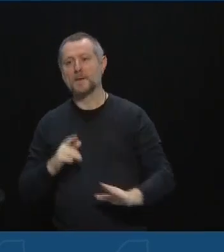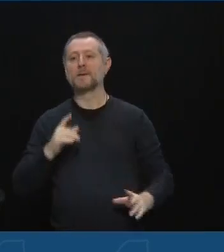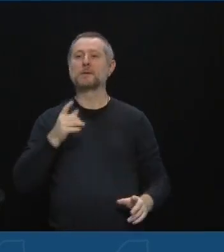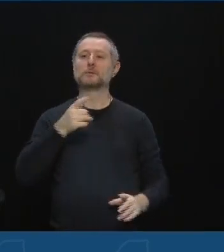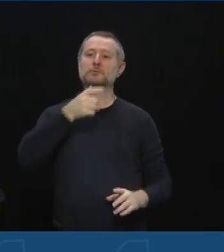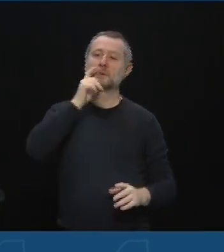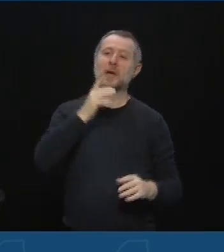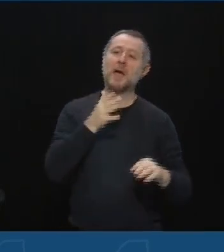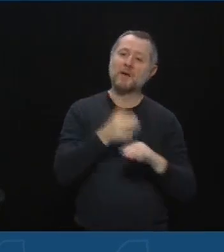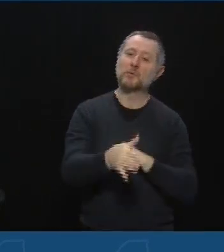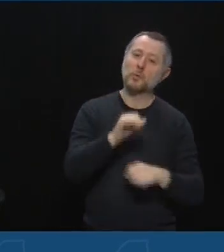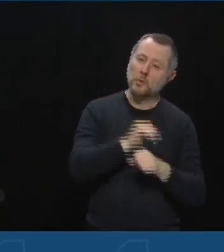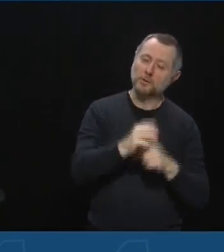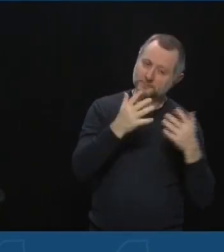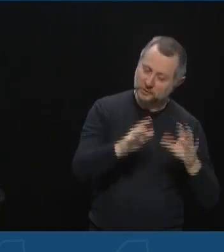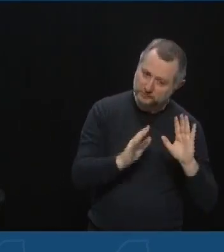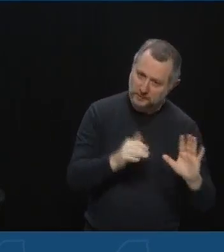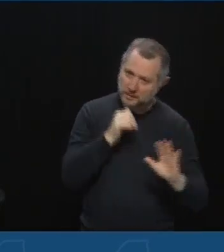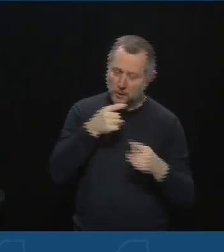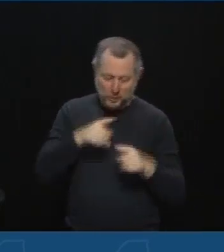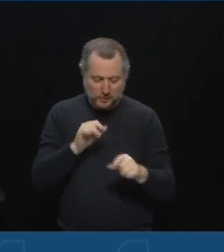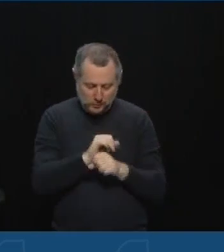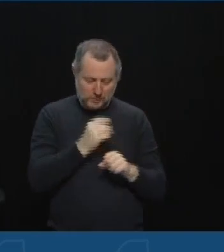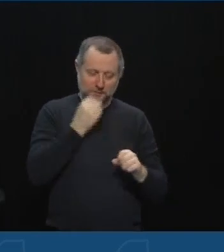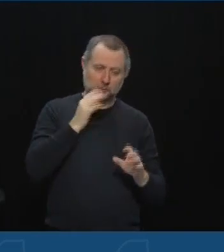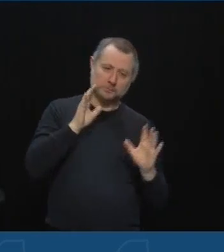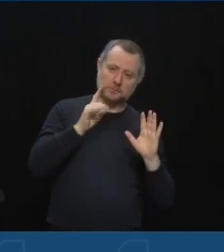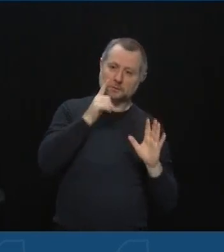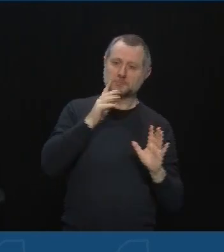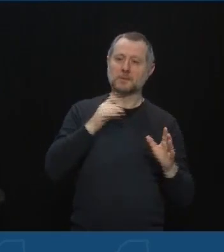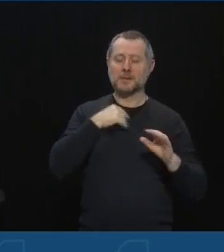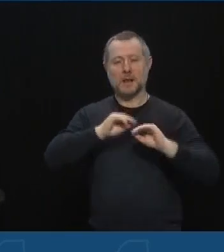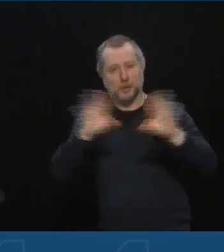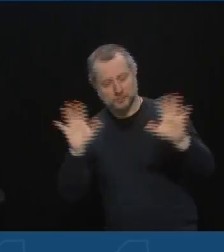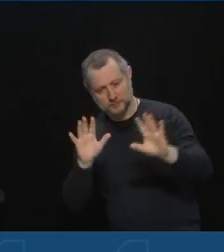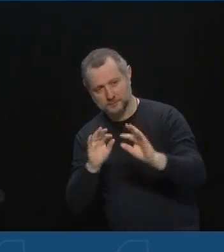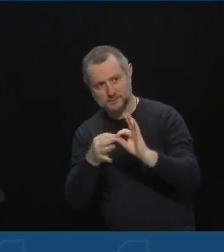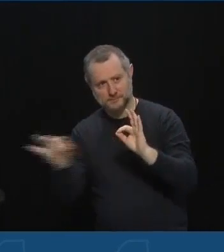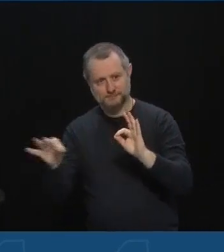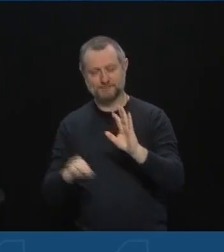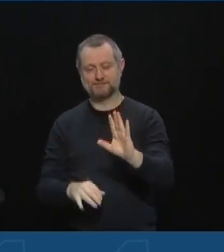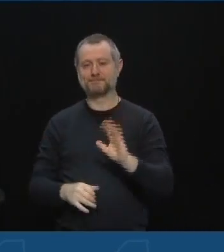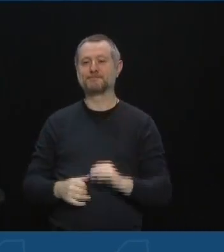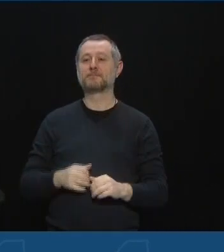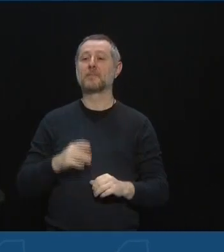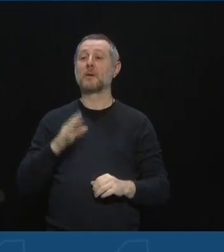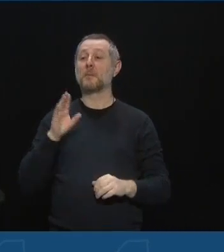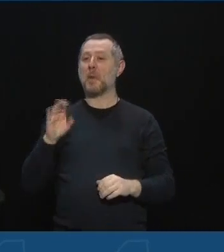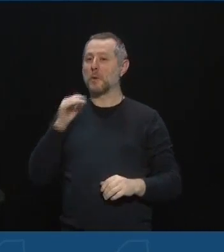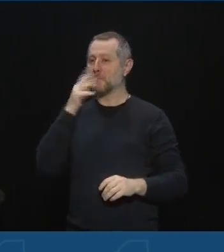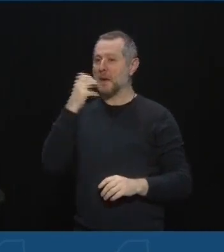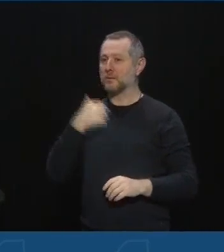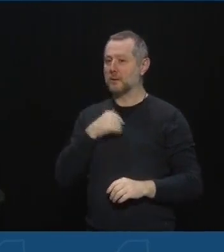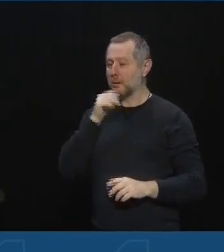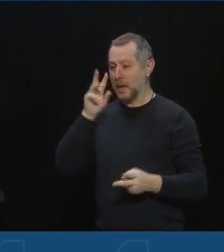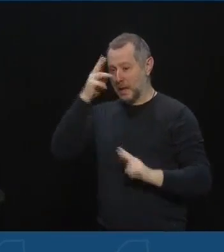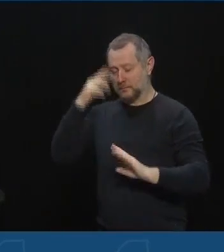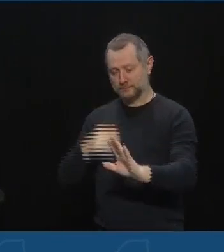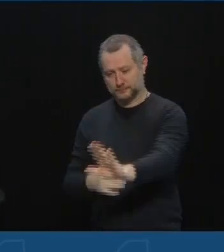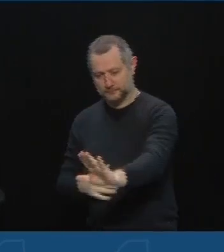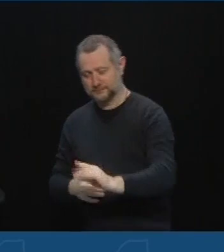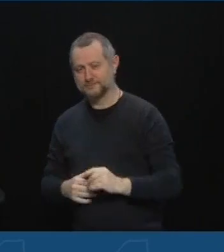drinks after work. Make sure you got that right. Rob Sands is going to be mad at me for that one. But I